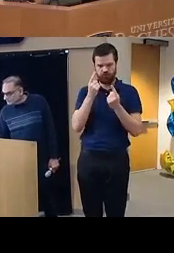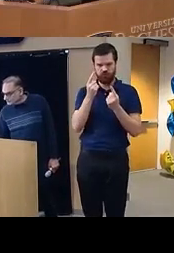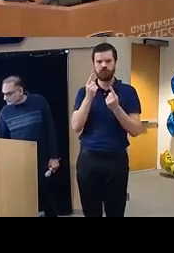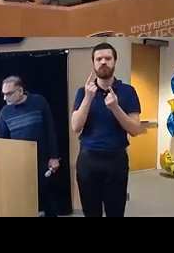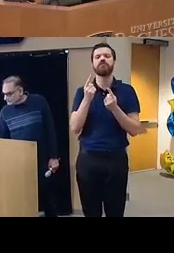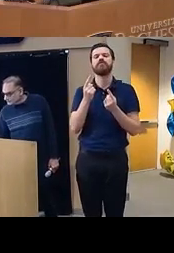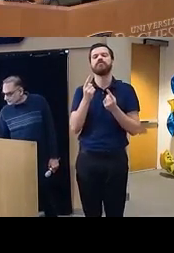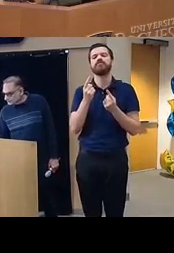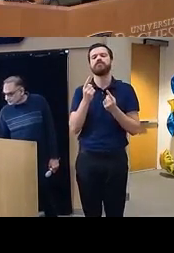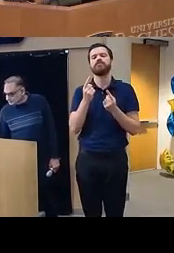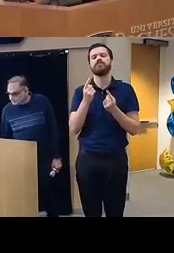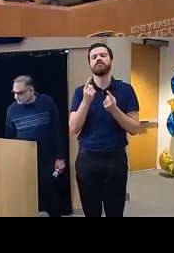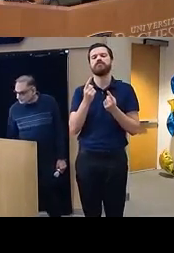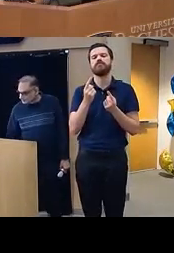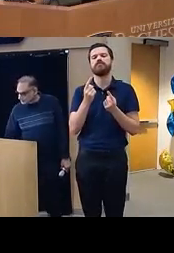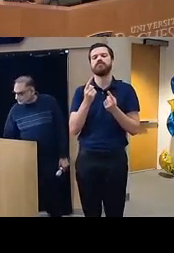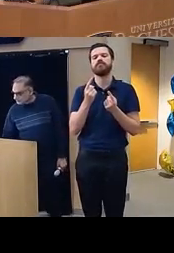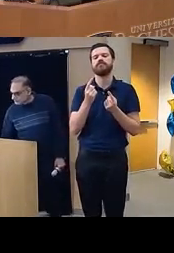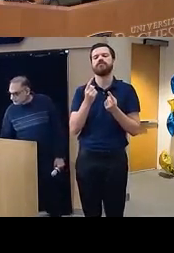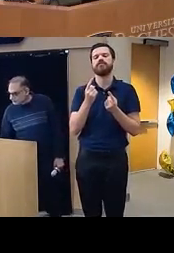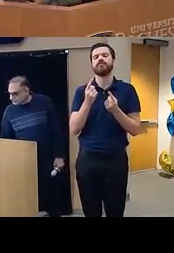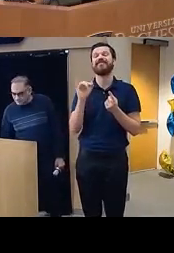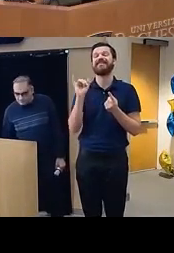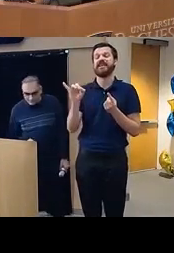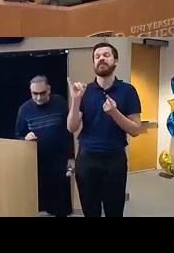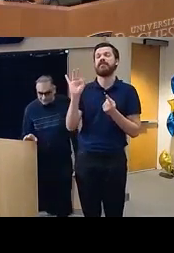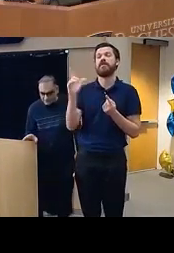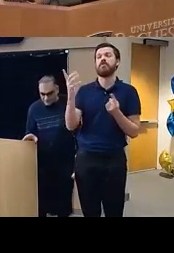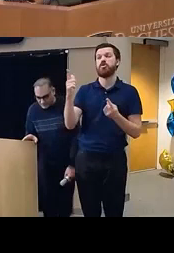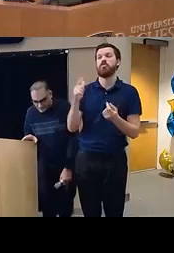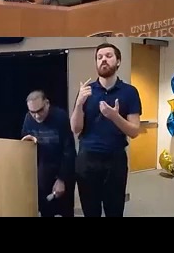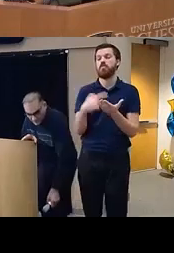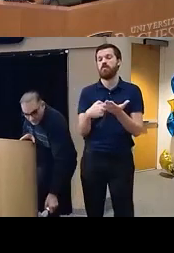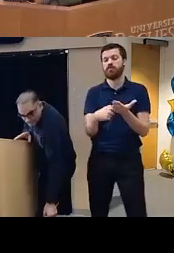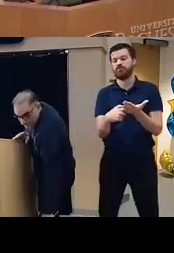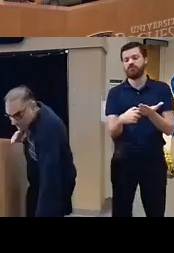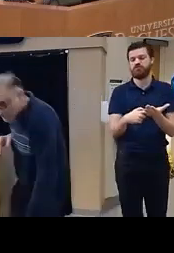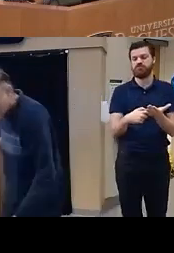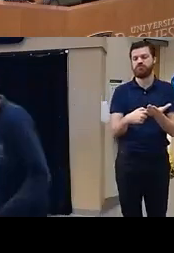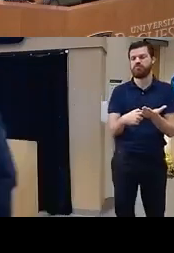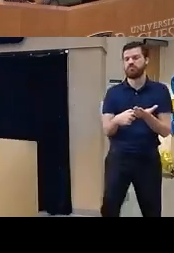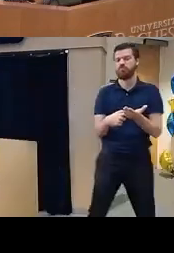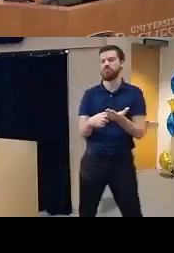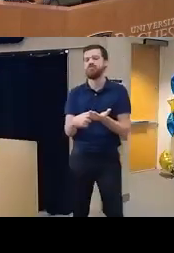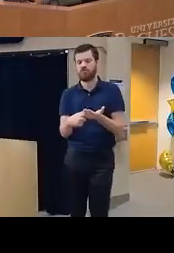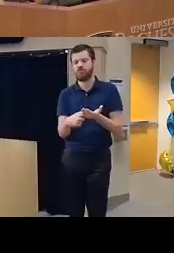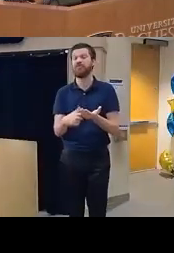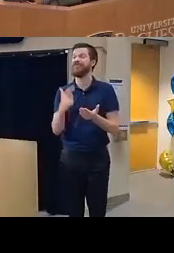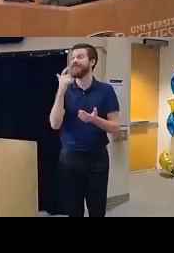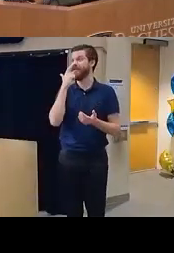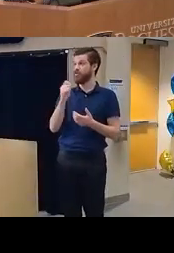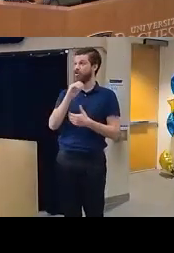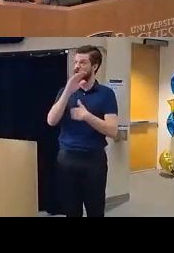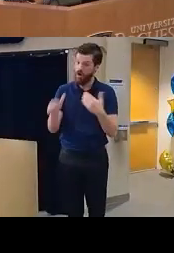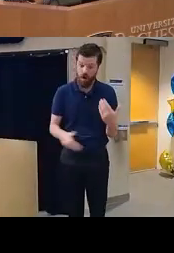that, if that's kind of part of what you mean, I do think that, so interestingly, in all the